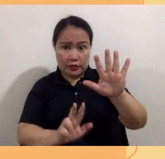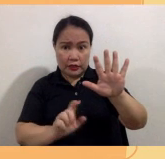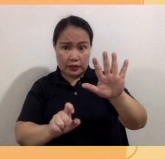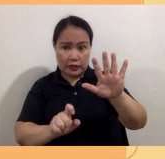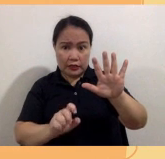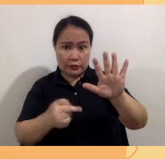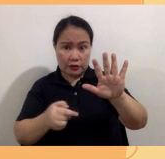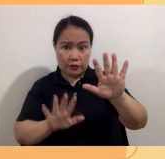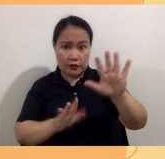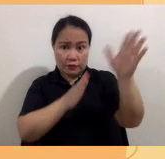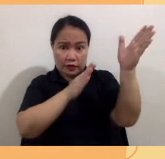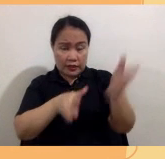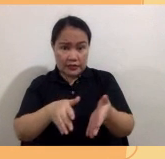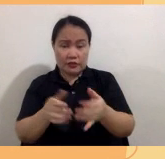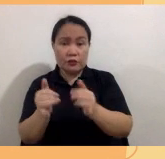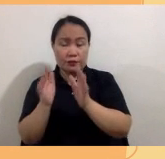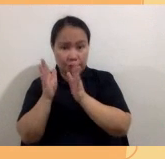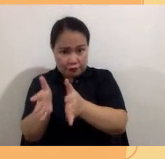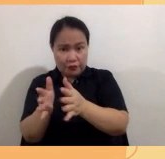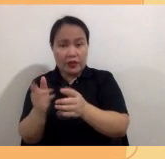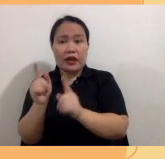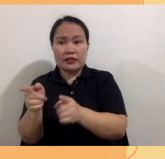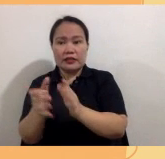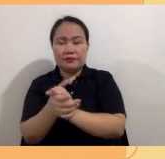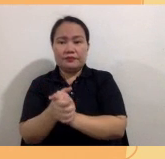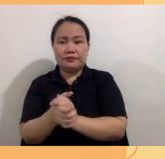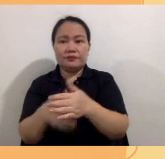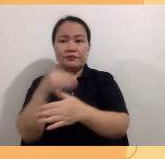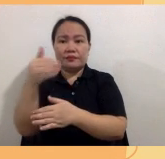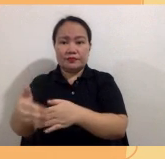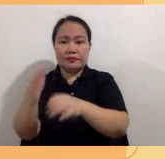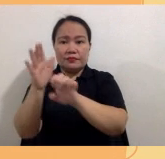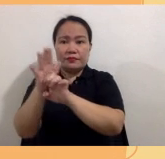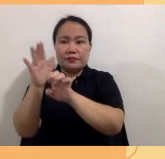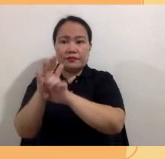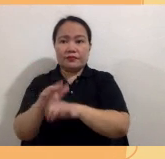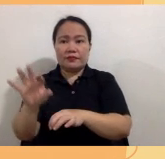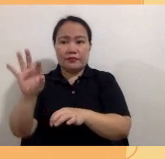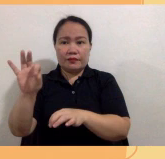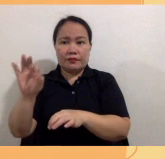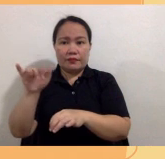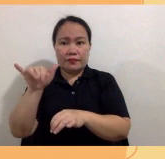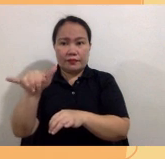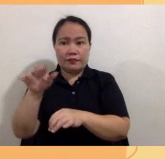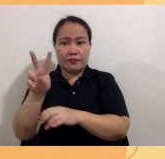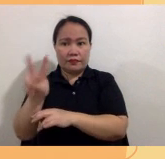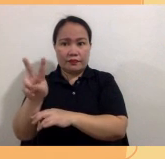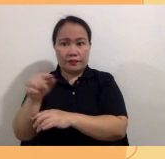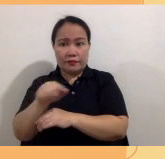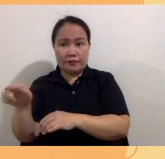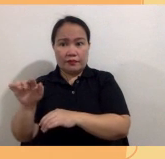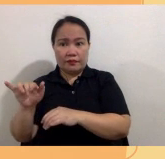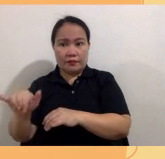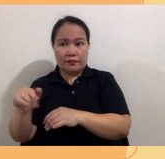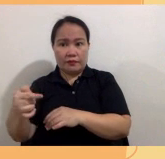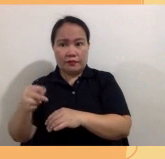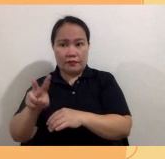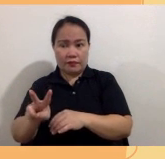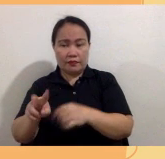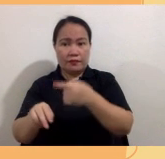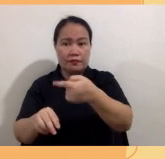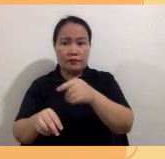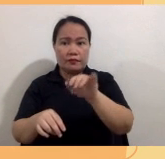3x plus 5. Next. So, I have here 9y squared all over y minus